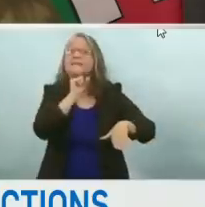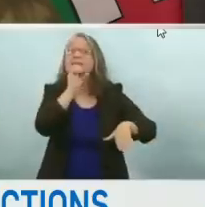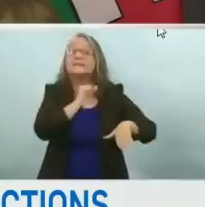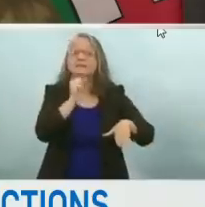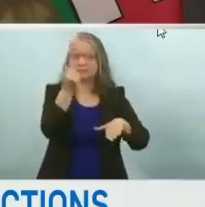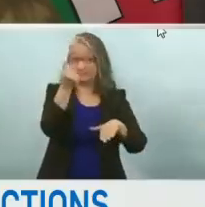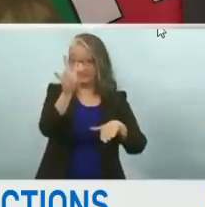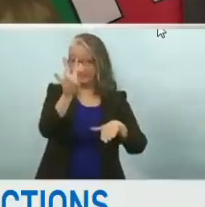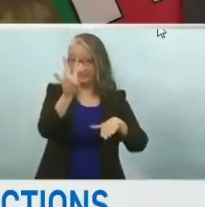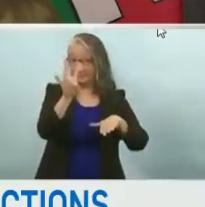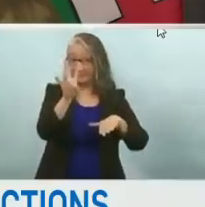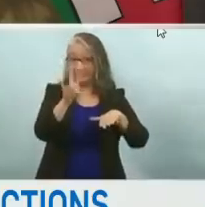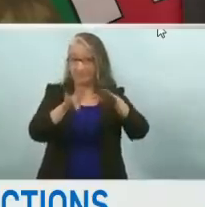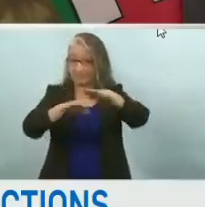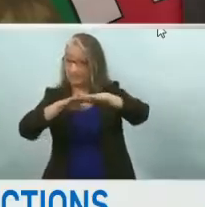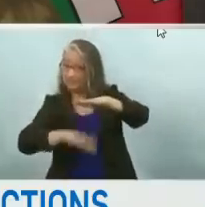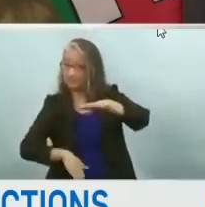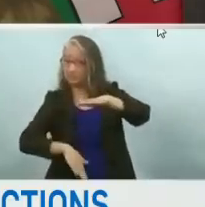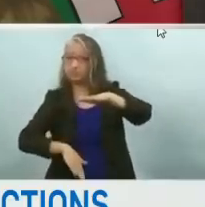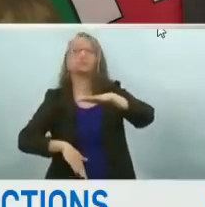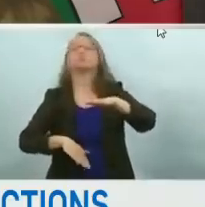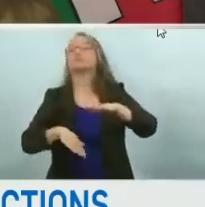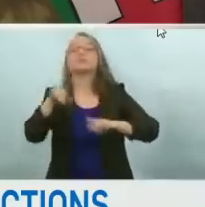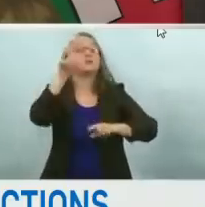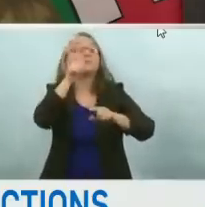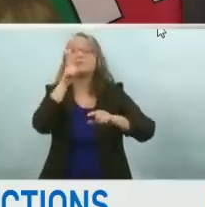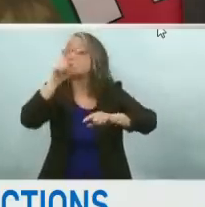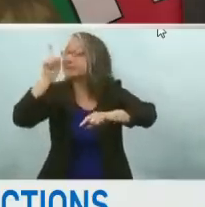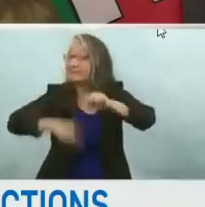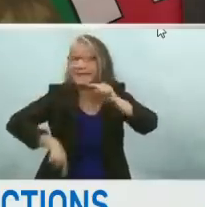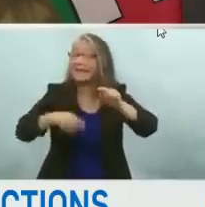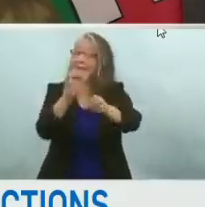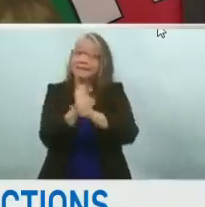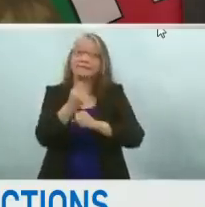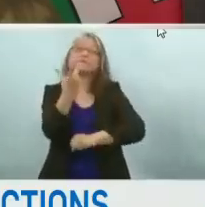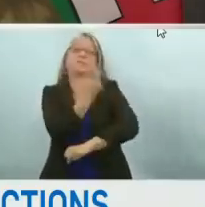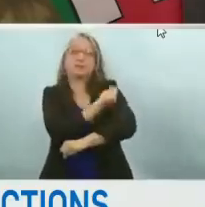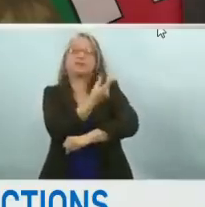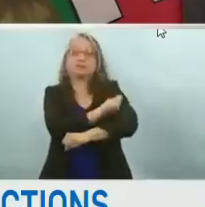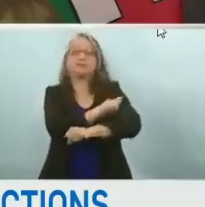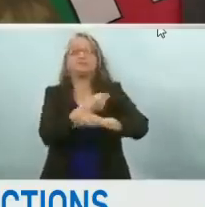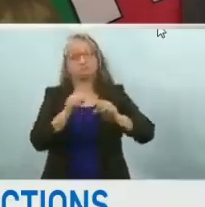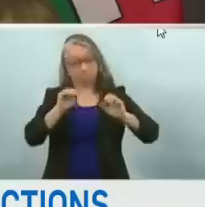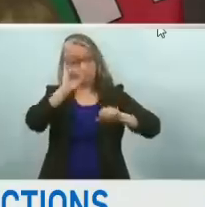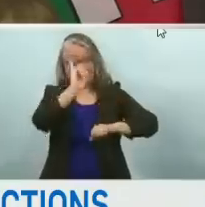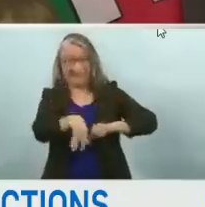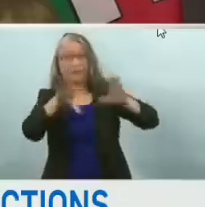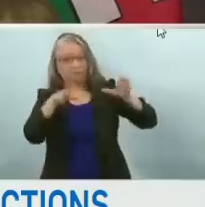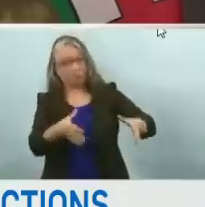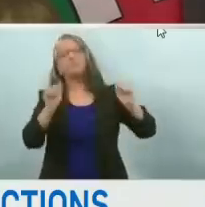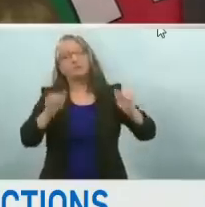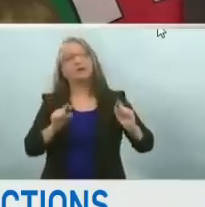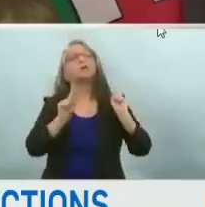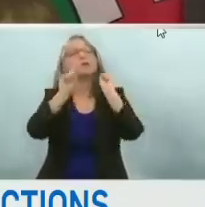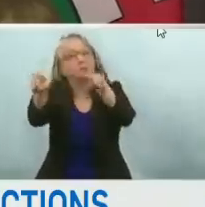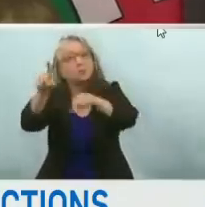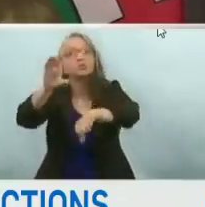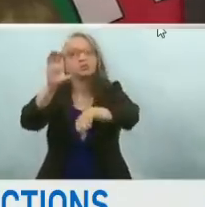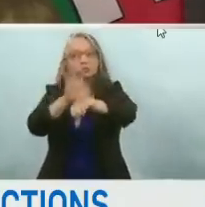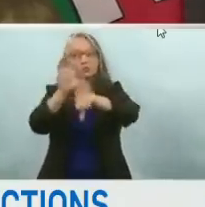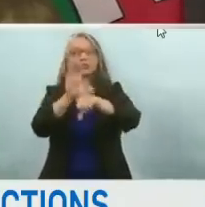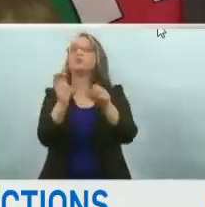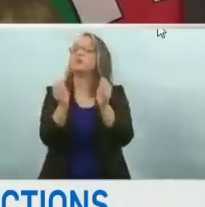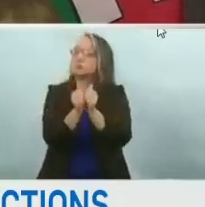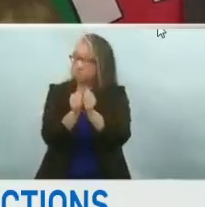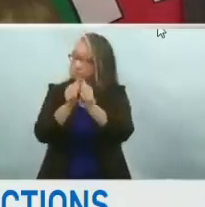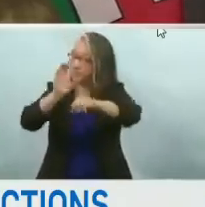province-wide restriction, and it relates to that climbing case counts in that 0 to 19 age group. And